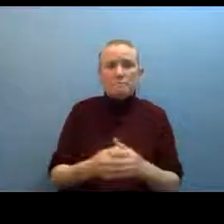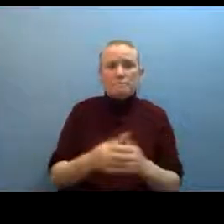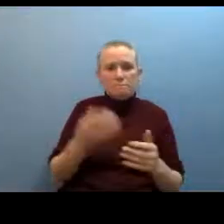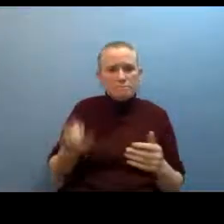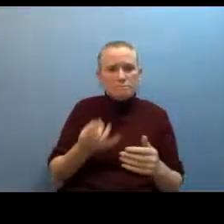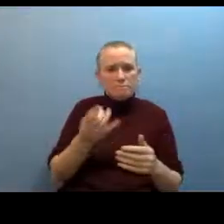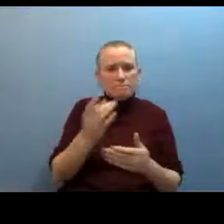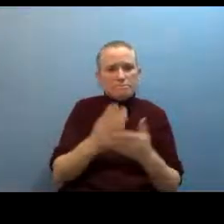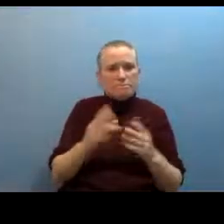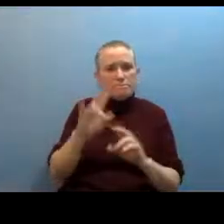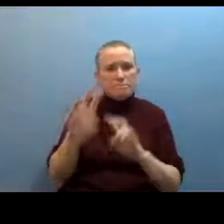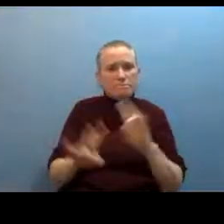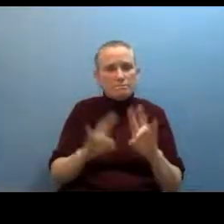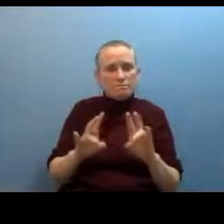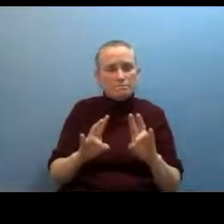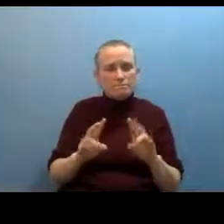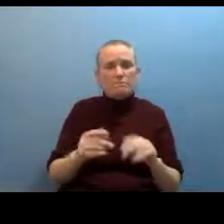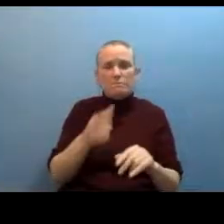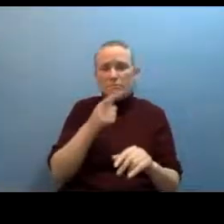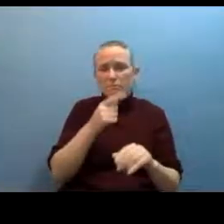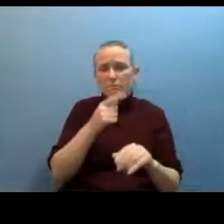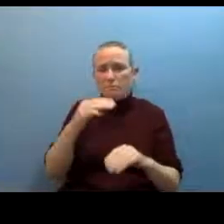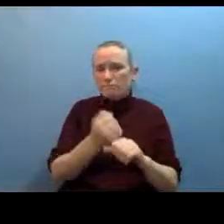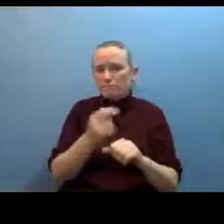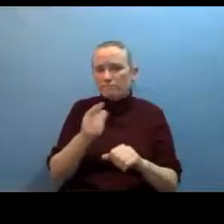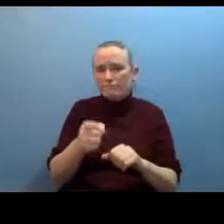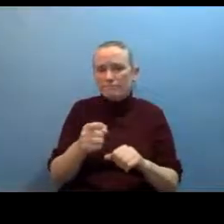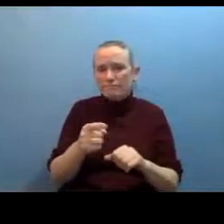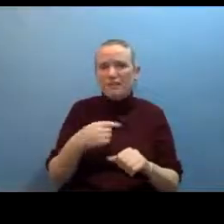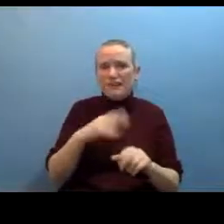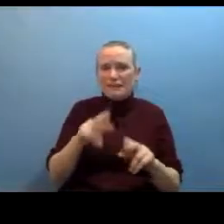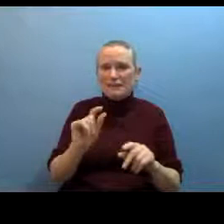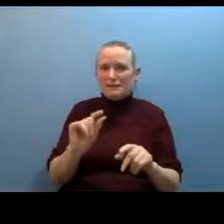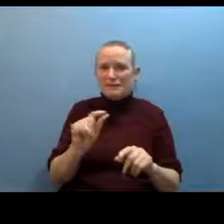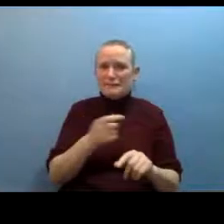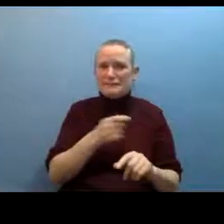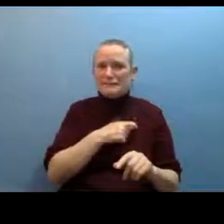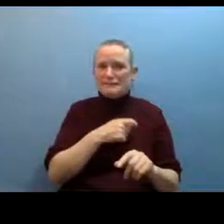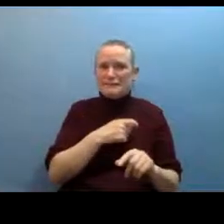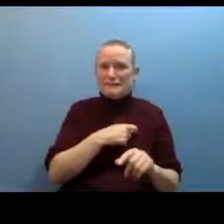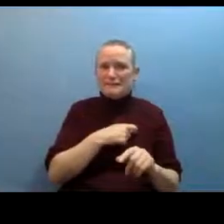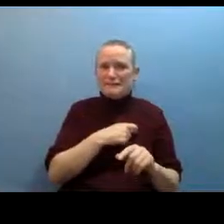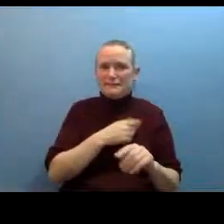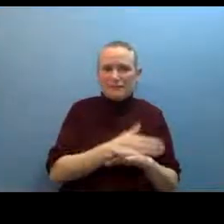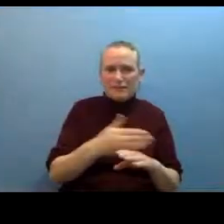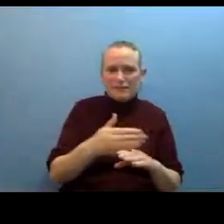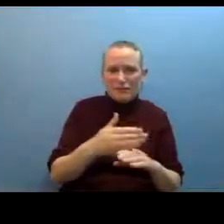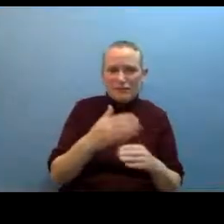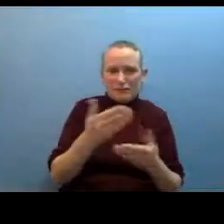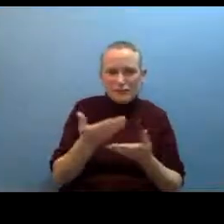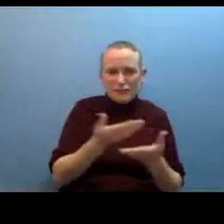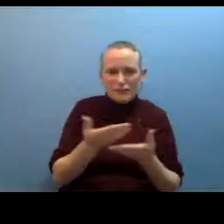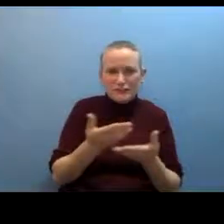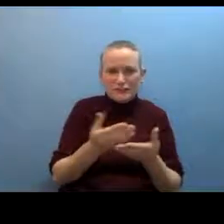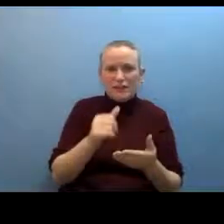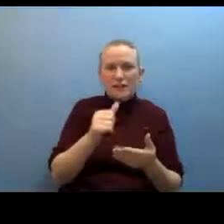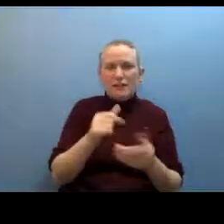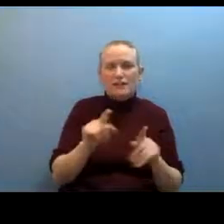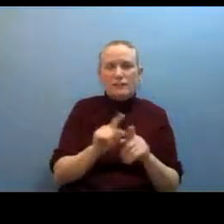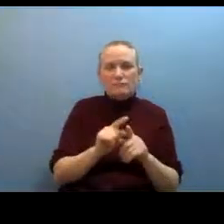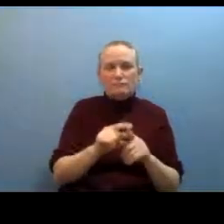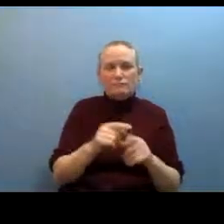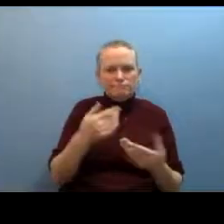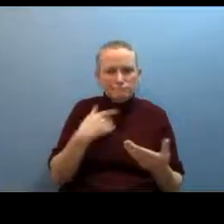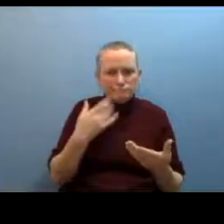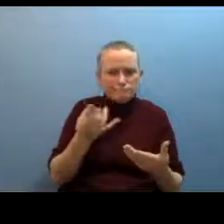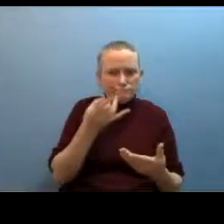some questions, and we'll talk a bit more about that, but it can be a little bit nerve-wracking opening that up. So we're saying check in with them with